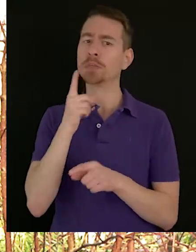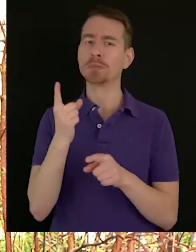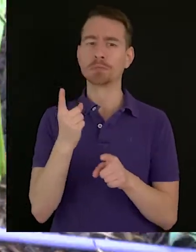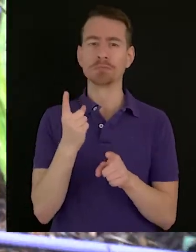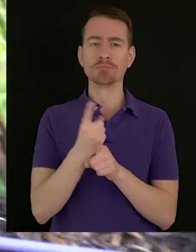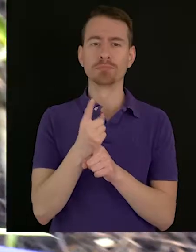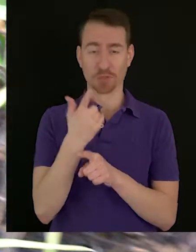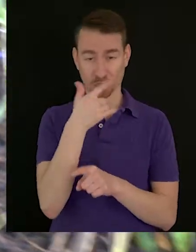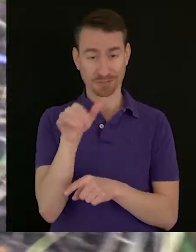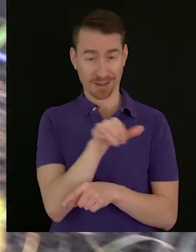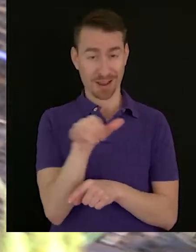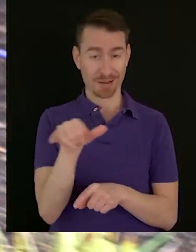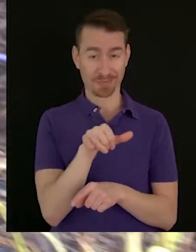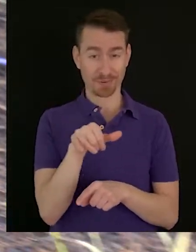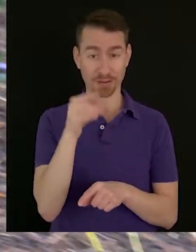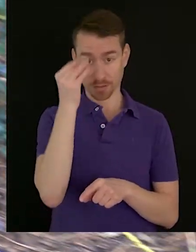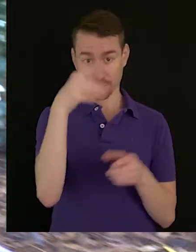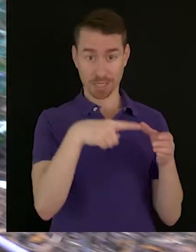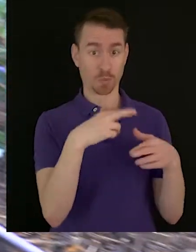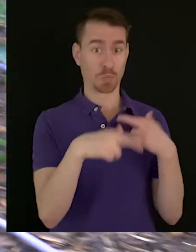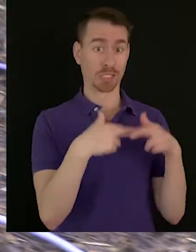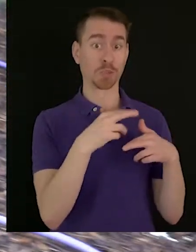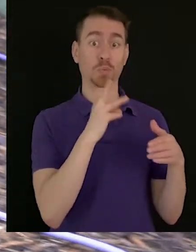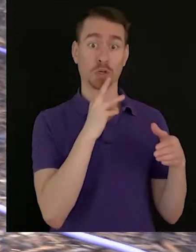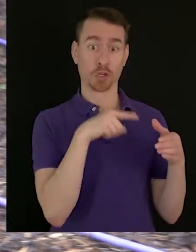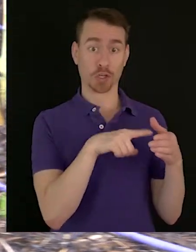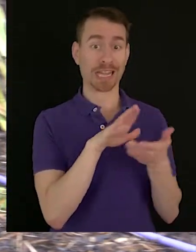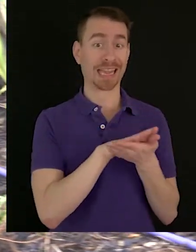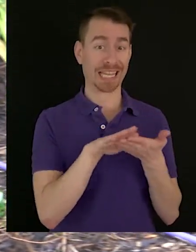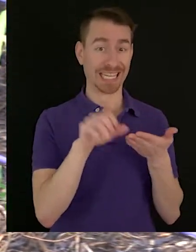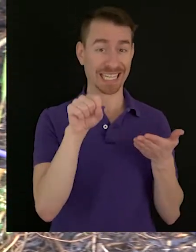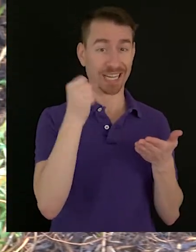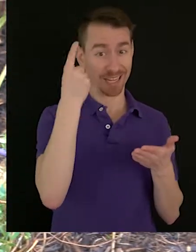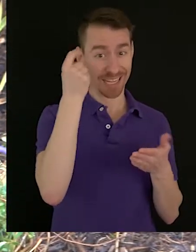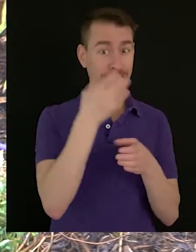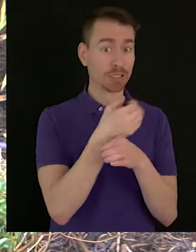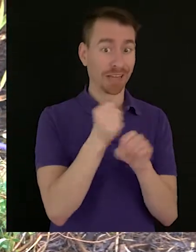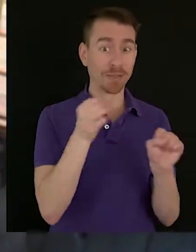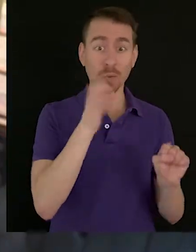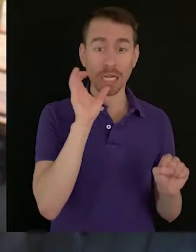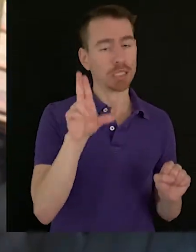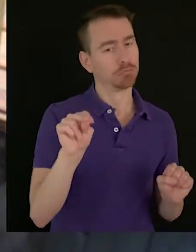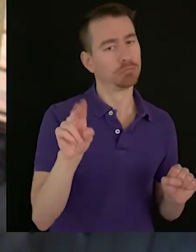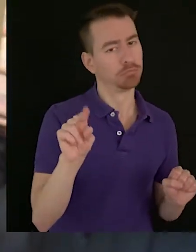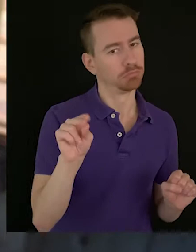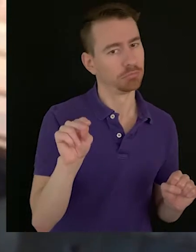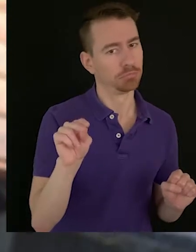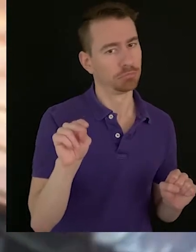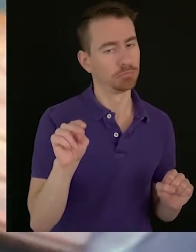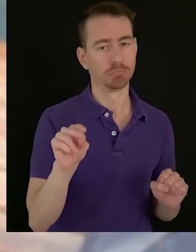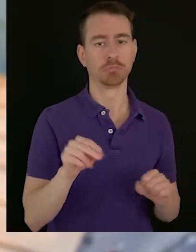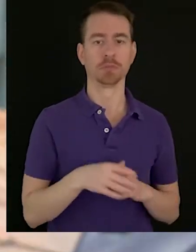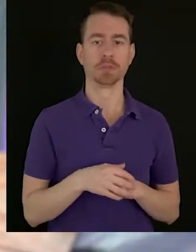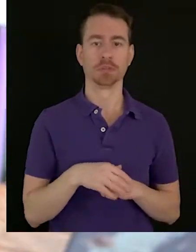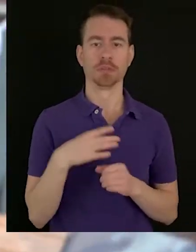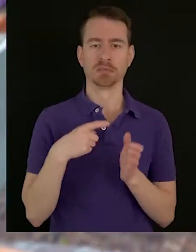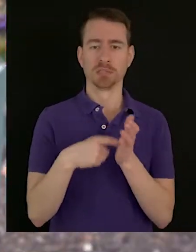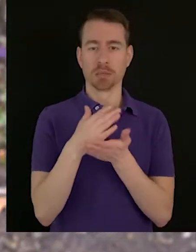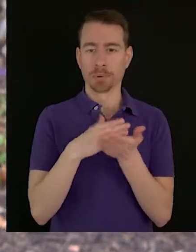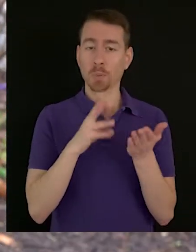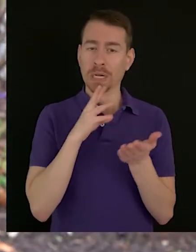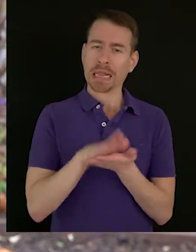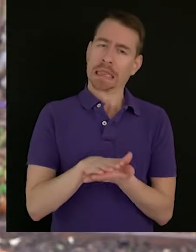wastewater. The purple irrigation hoses in this garden signal that we use recycled water here. Recycled water travels in purple